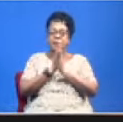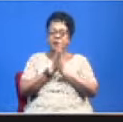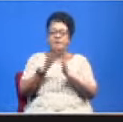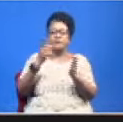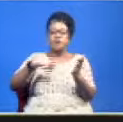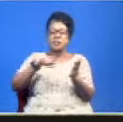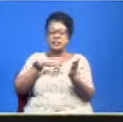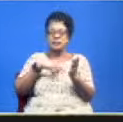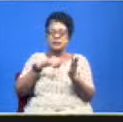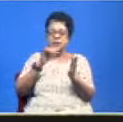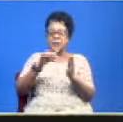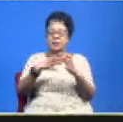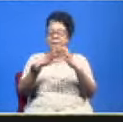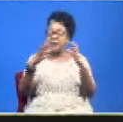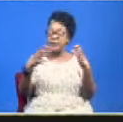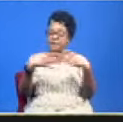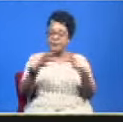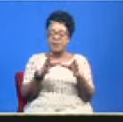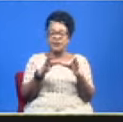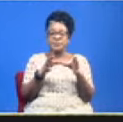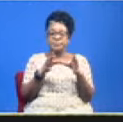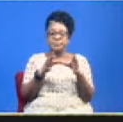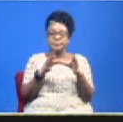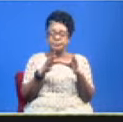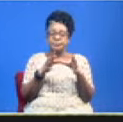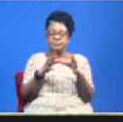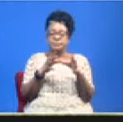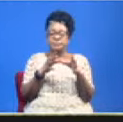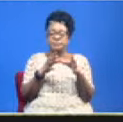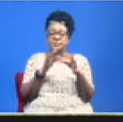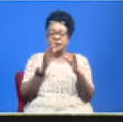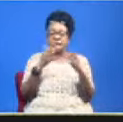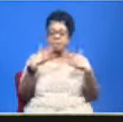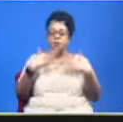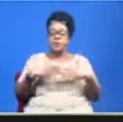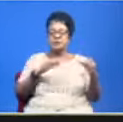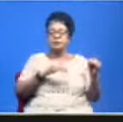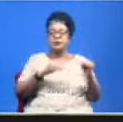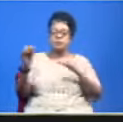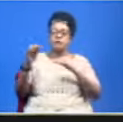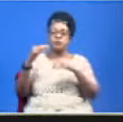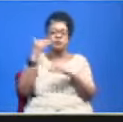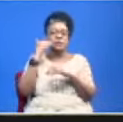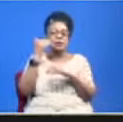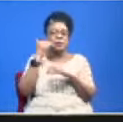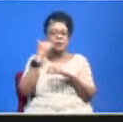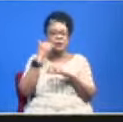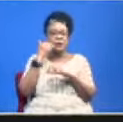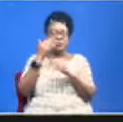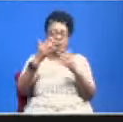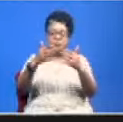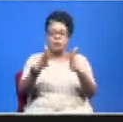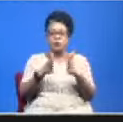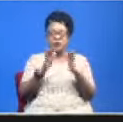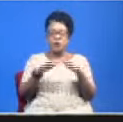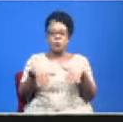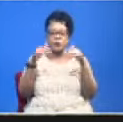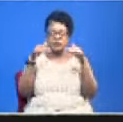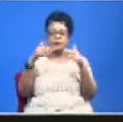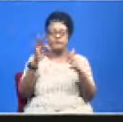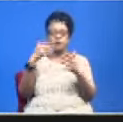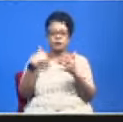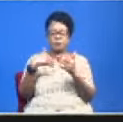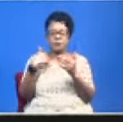big family. The body of the deceased has been moved to Siaya County Referral Hospital morgue, awaiting